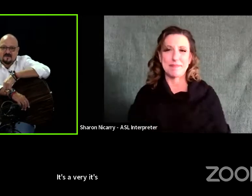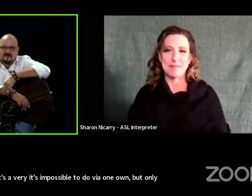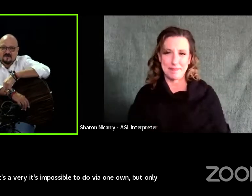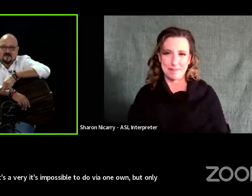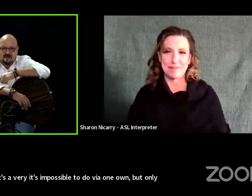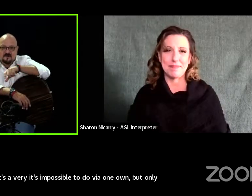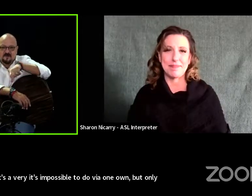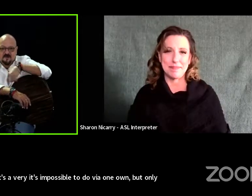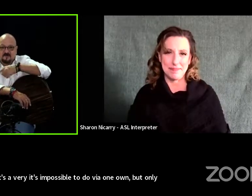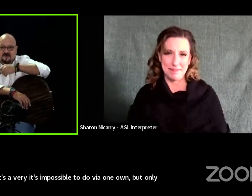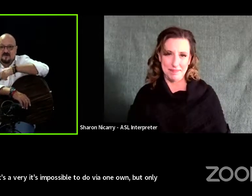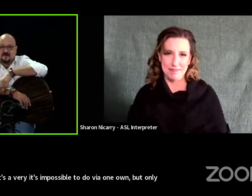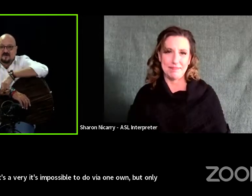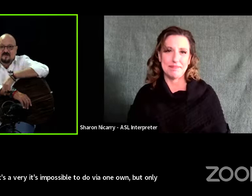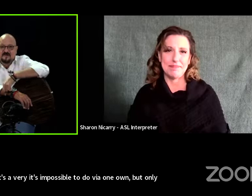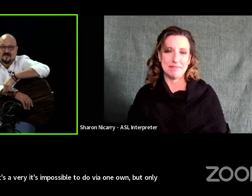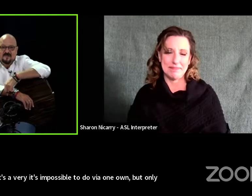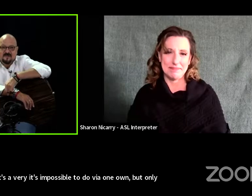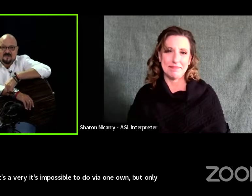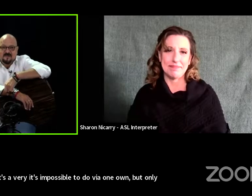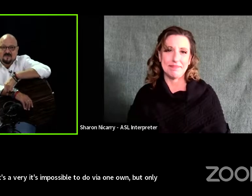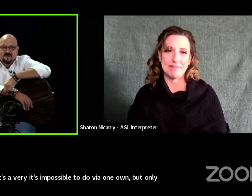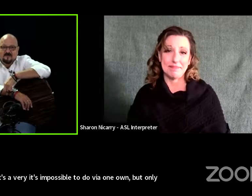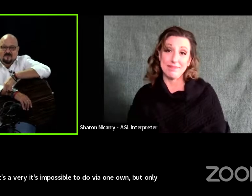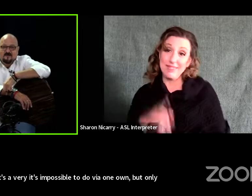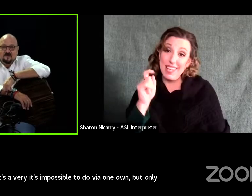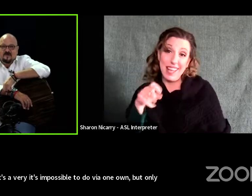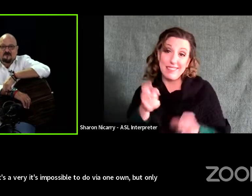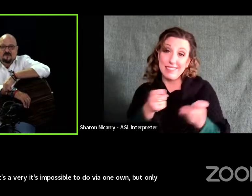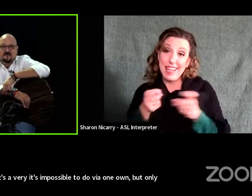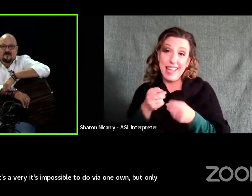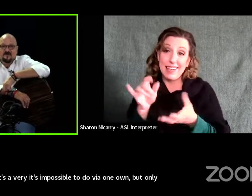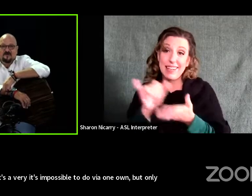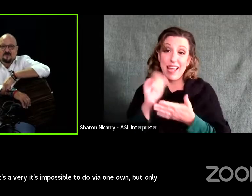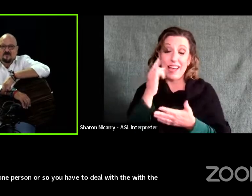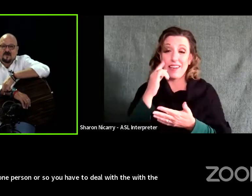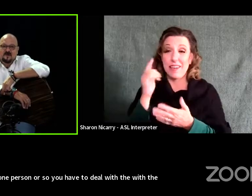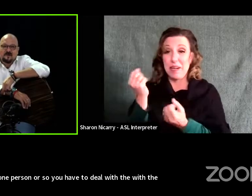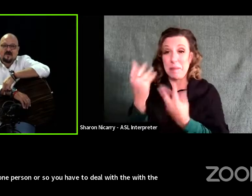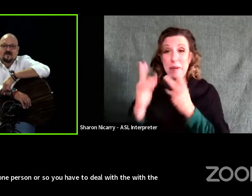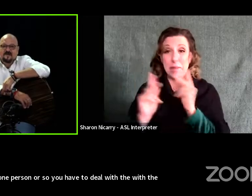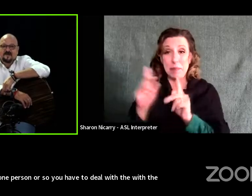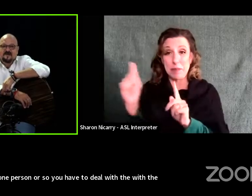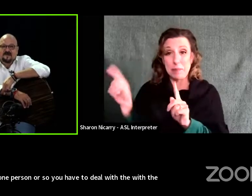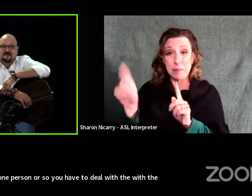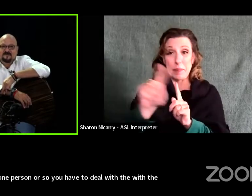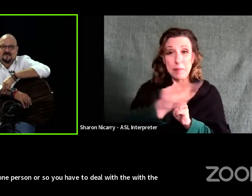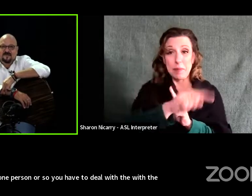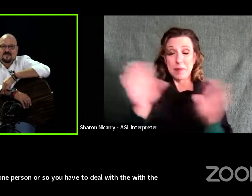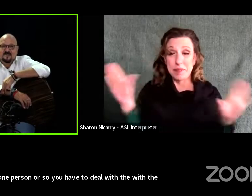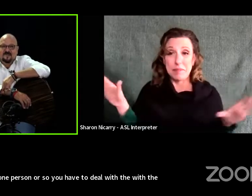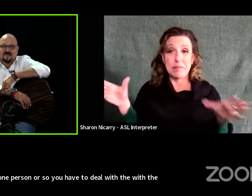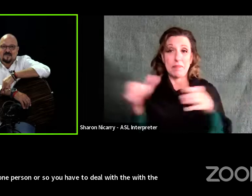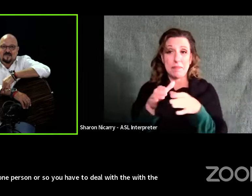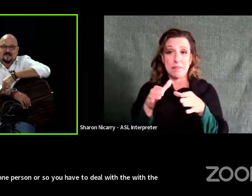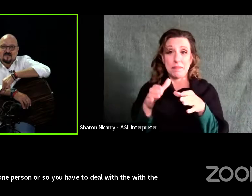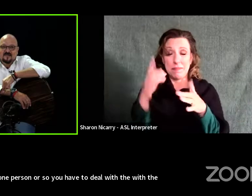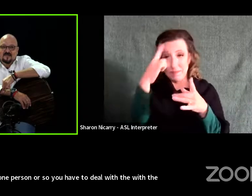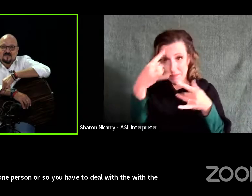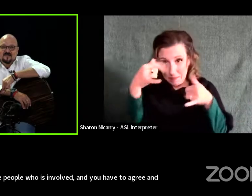Oh. So you have to deal with the people who is involved, and you have to agree and